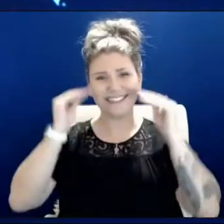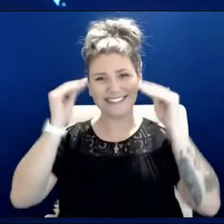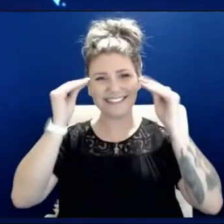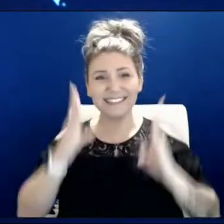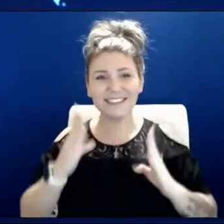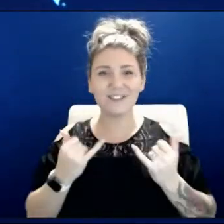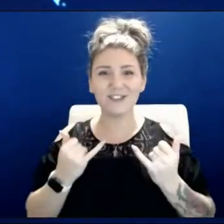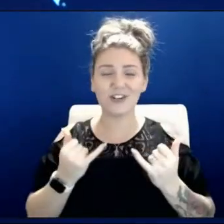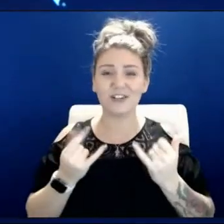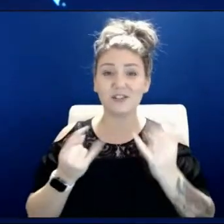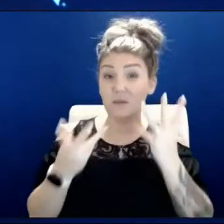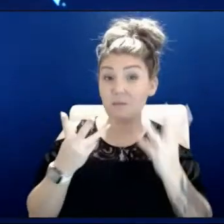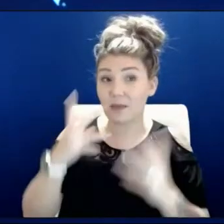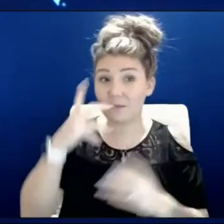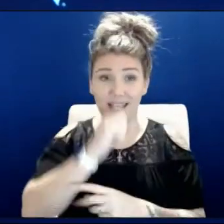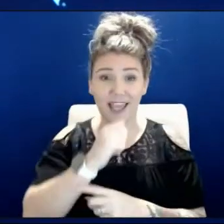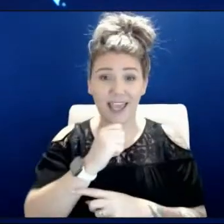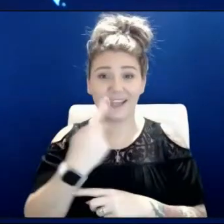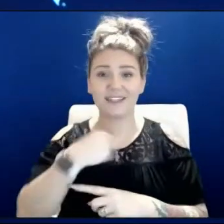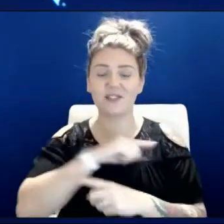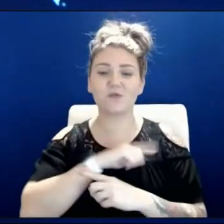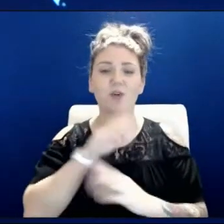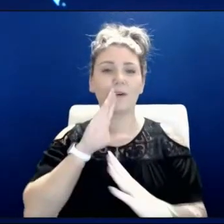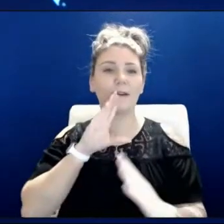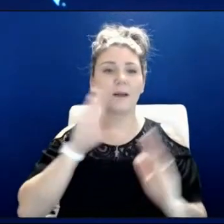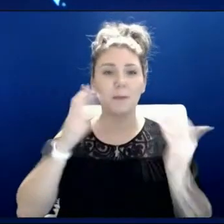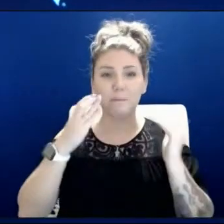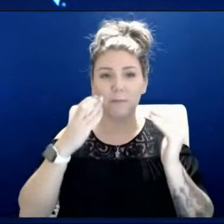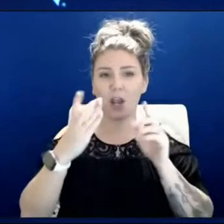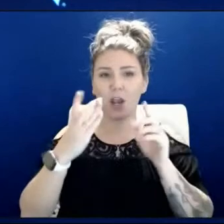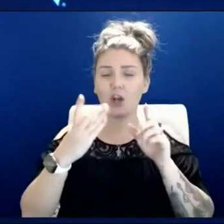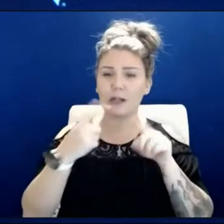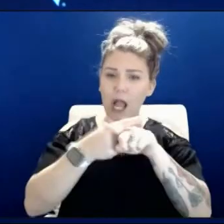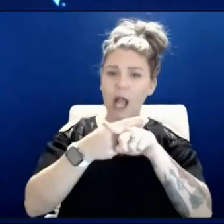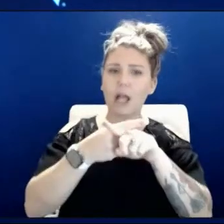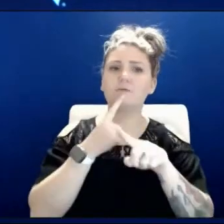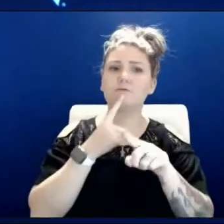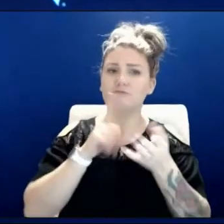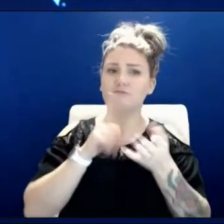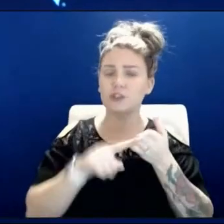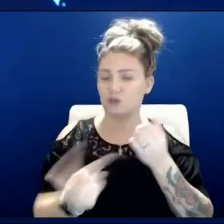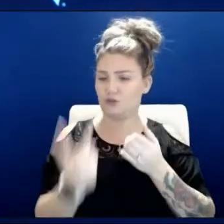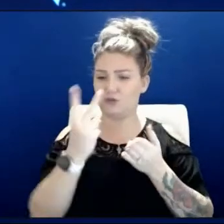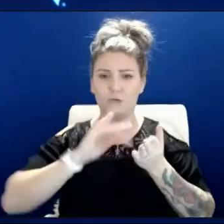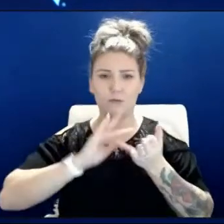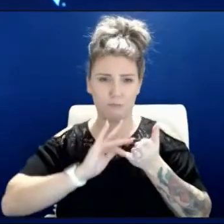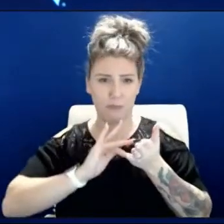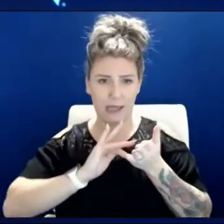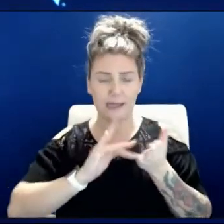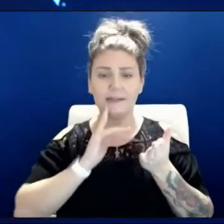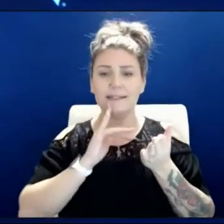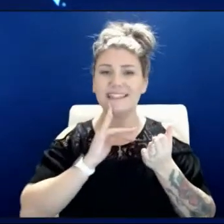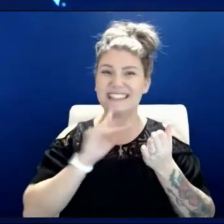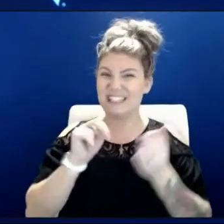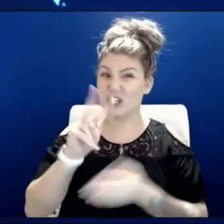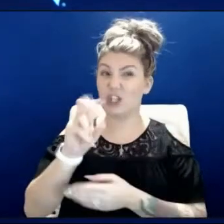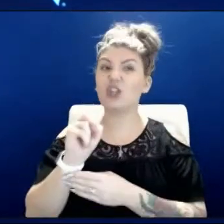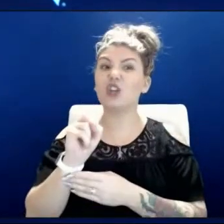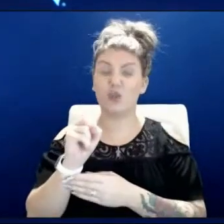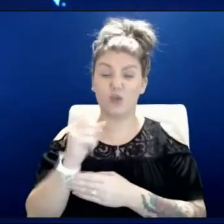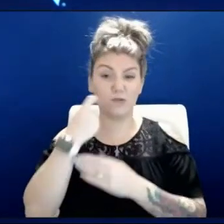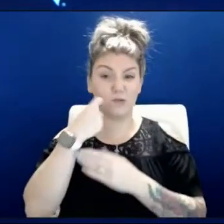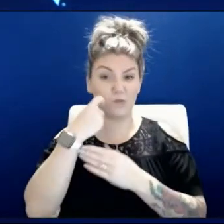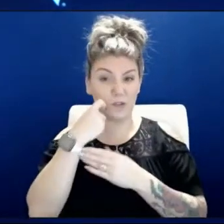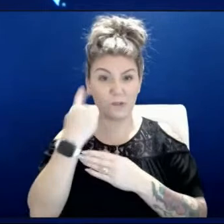may have already guessed that we're going to compare and contrast the research around 2 drugs that have been in the news a lot lately for the treatment or prevention of